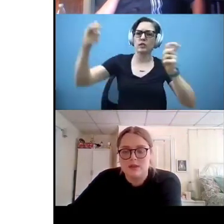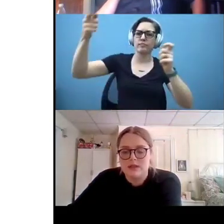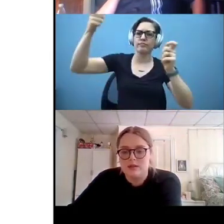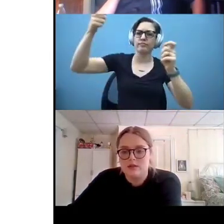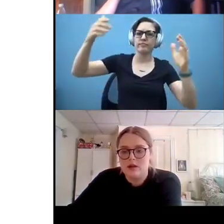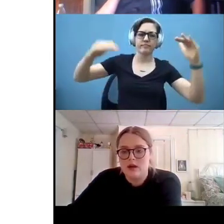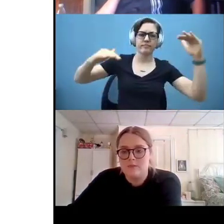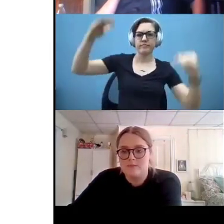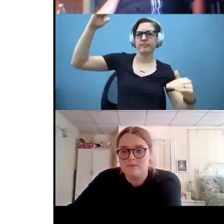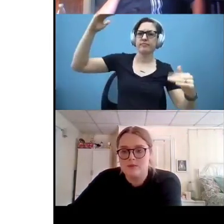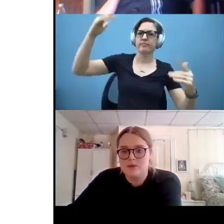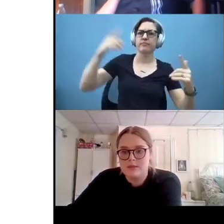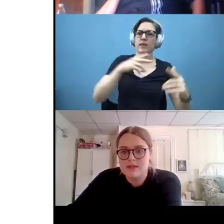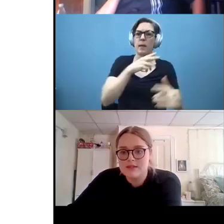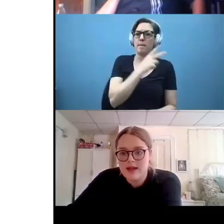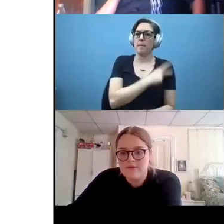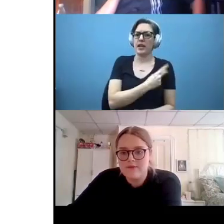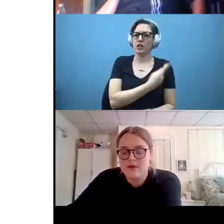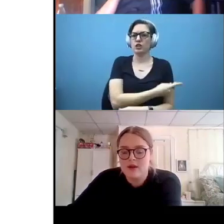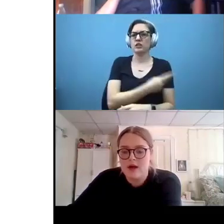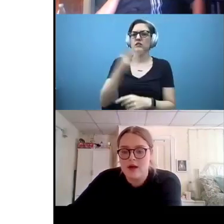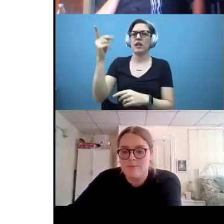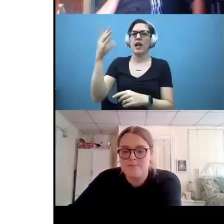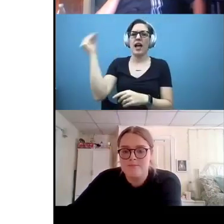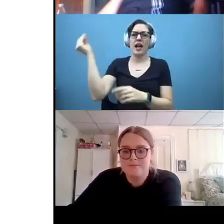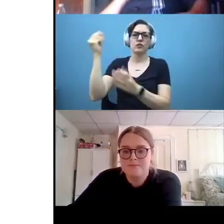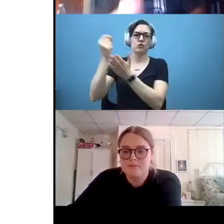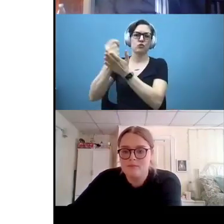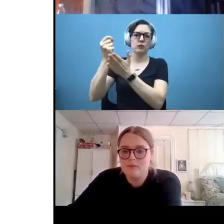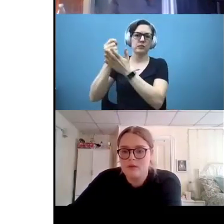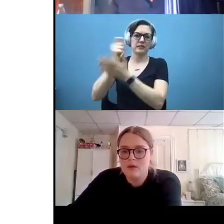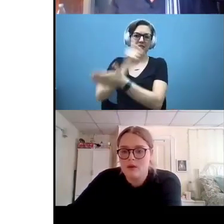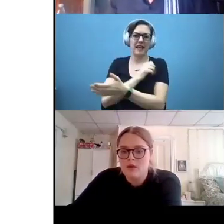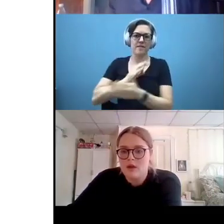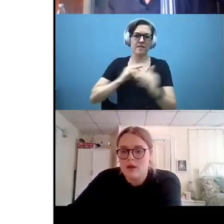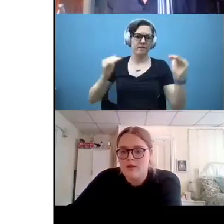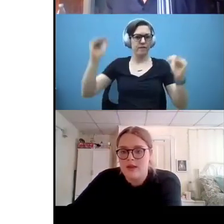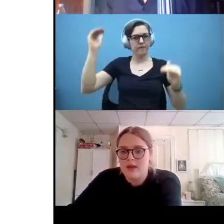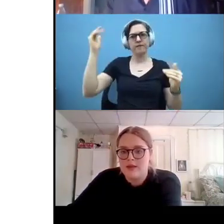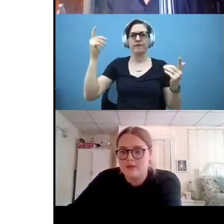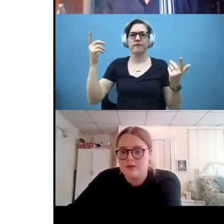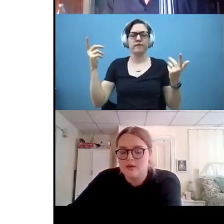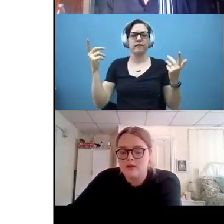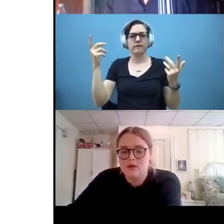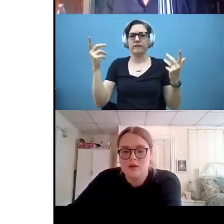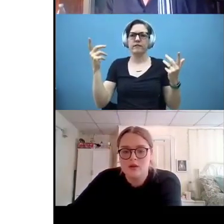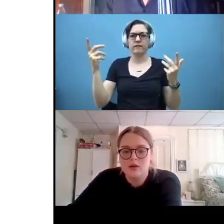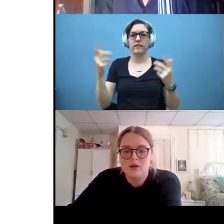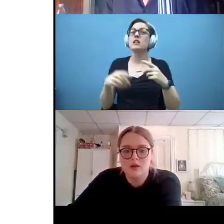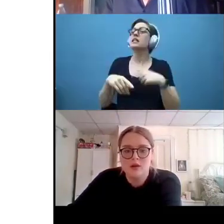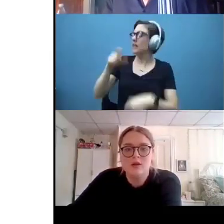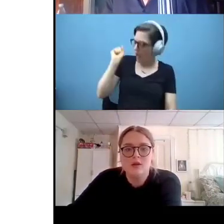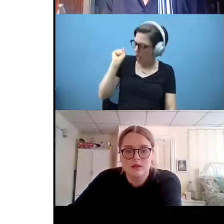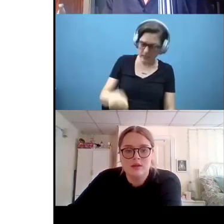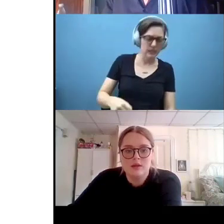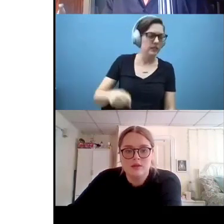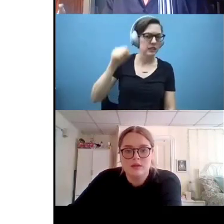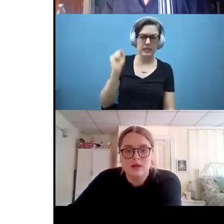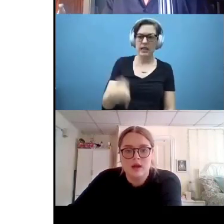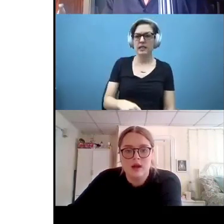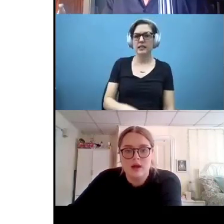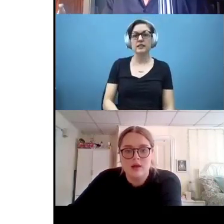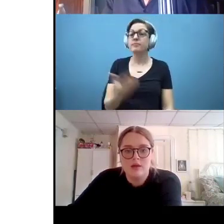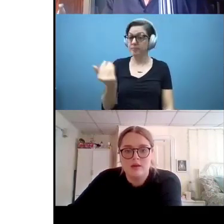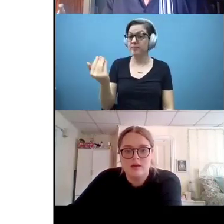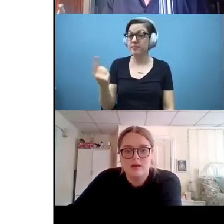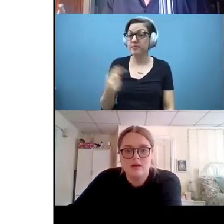and between treatment staff. And then Absolutely. Please, go